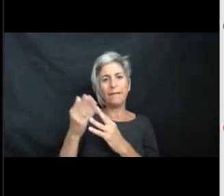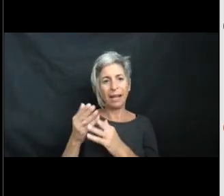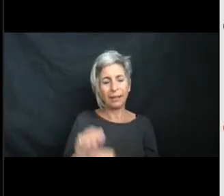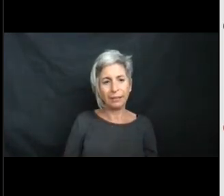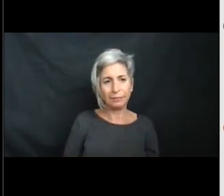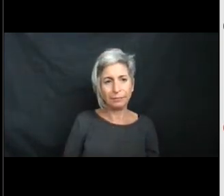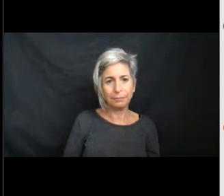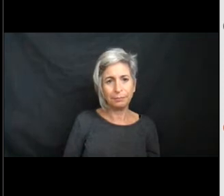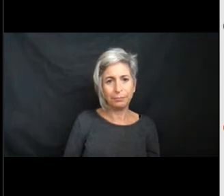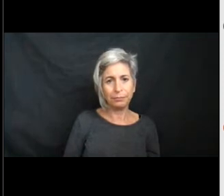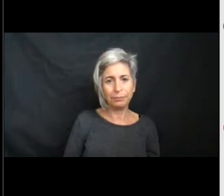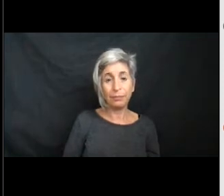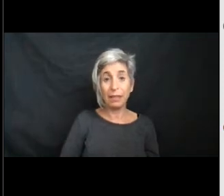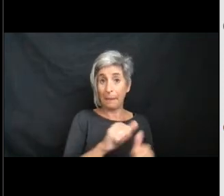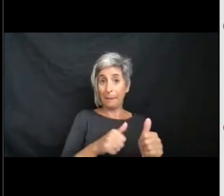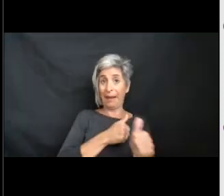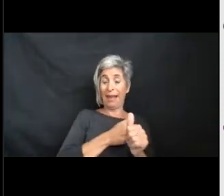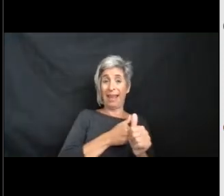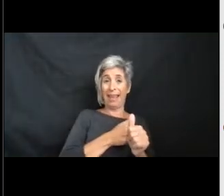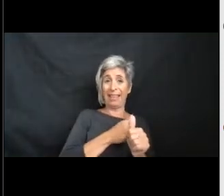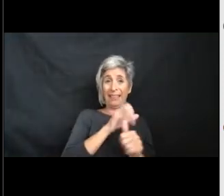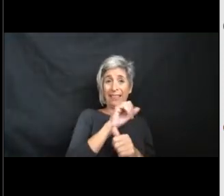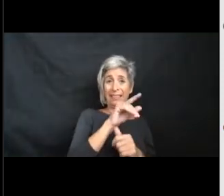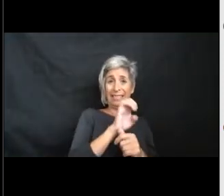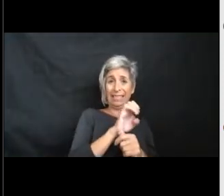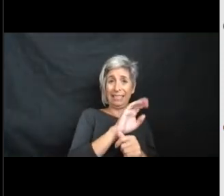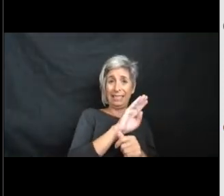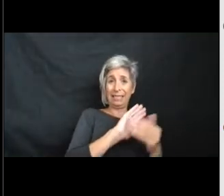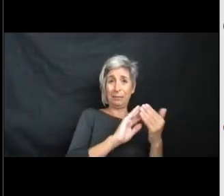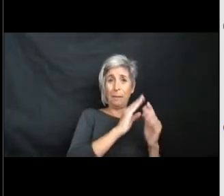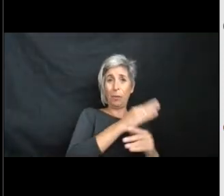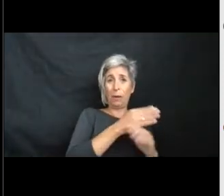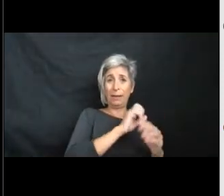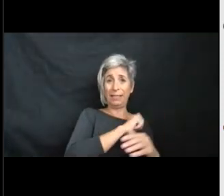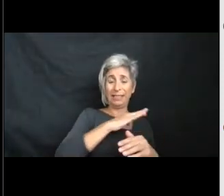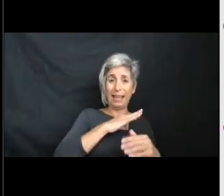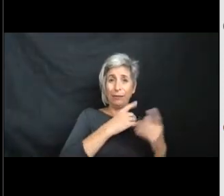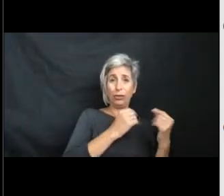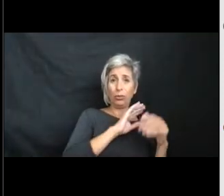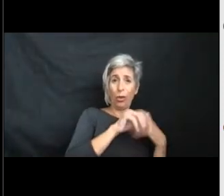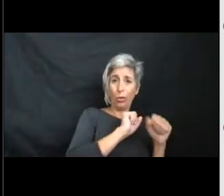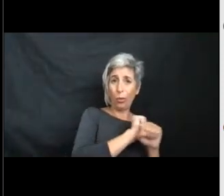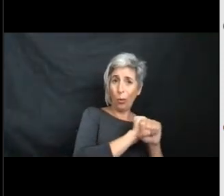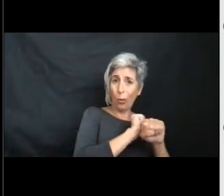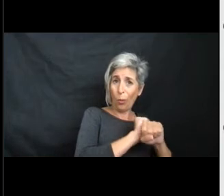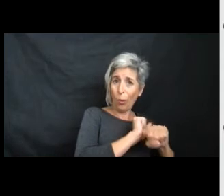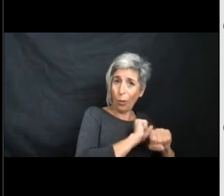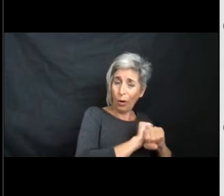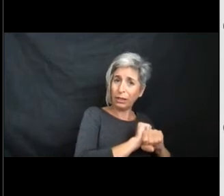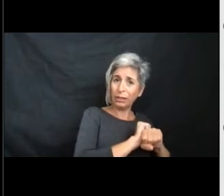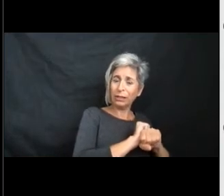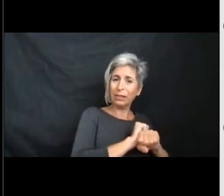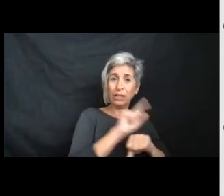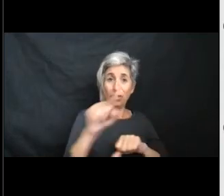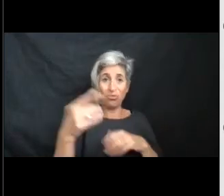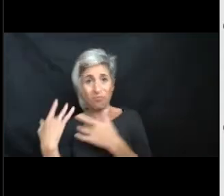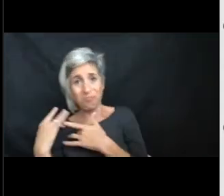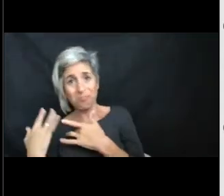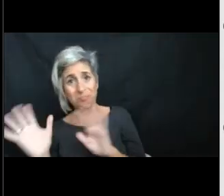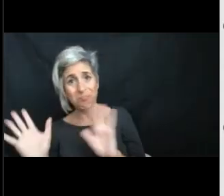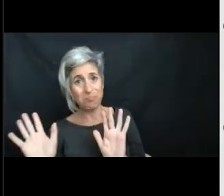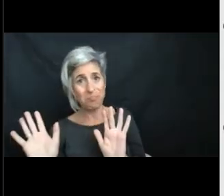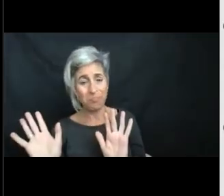again happening behind the scenes for you folks. Boynton Beach staff is going to go in and complete the project. They issued the permit in